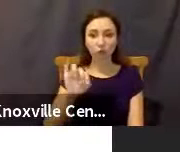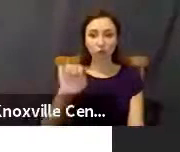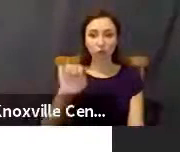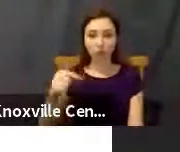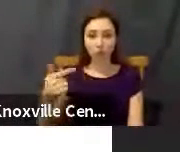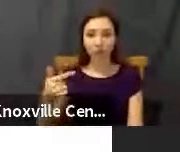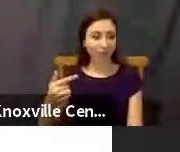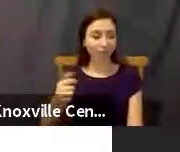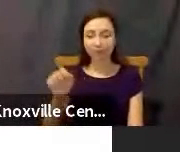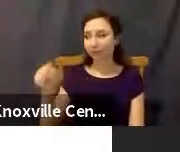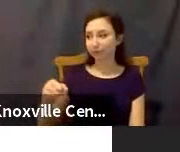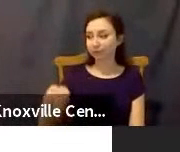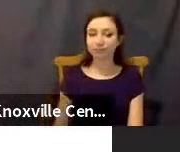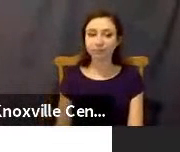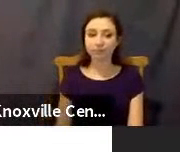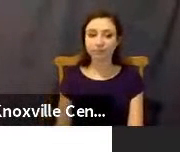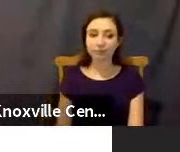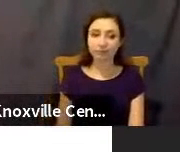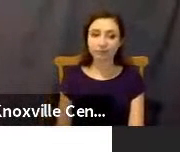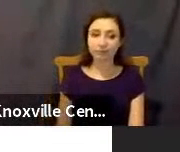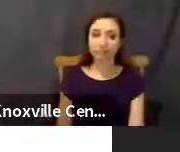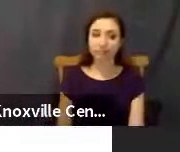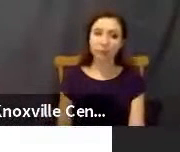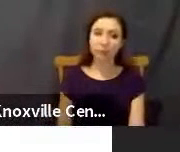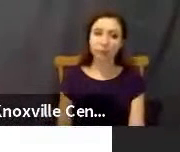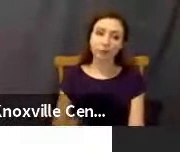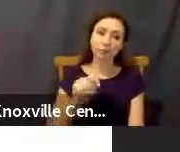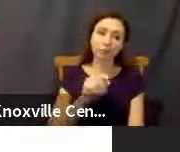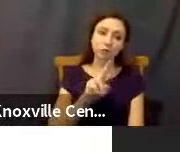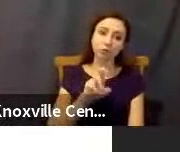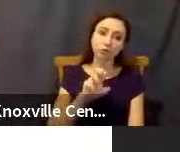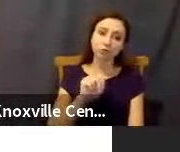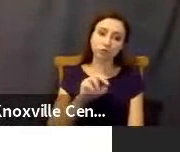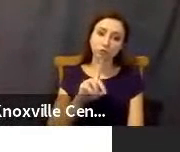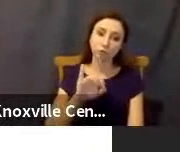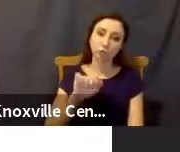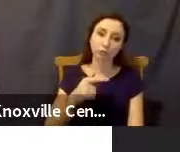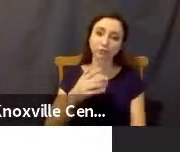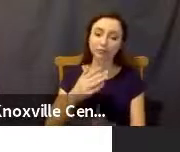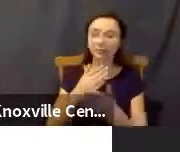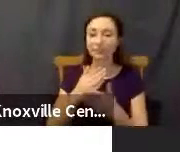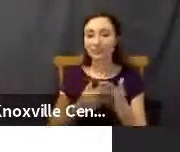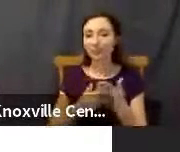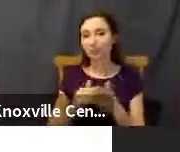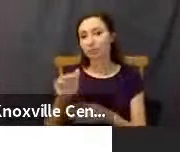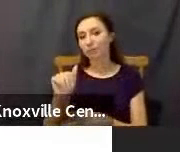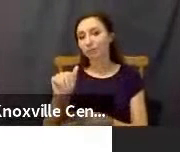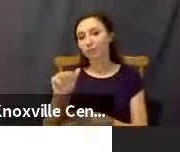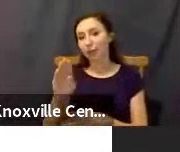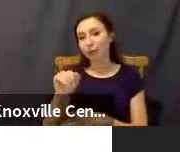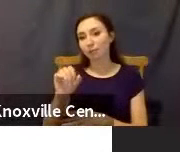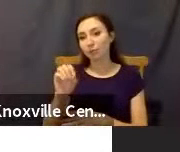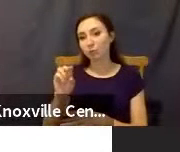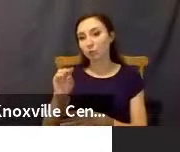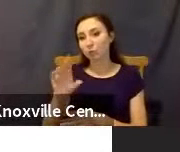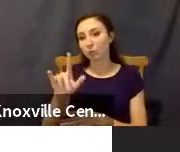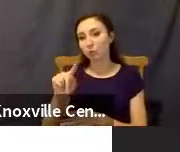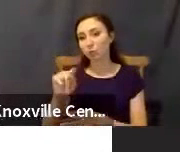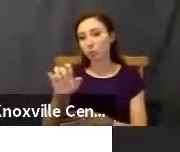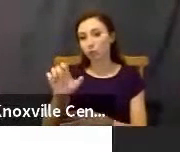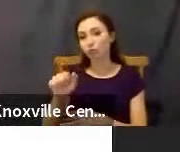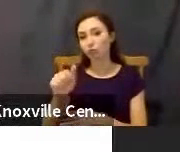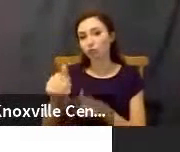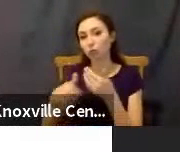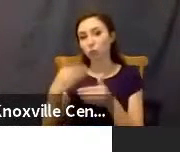Yes. Well, trending, and then there would be some absolutes along the way, probably.